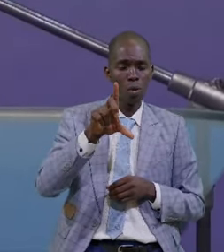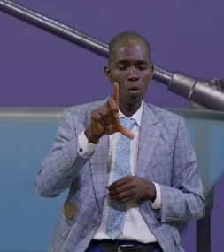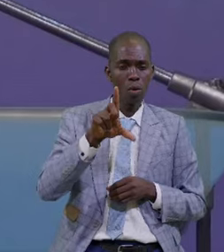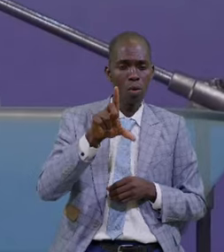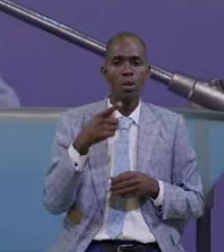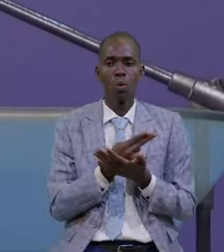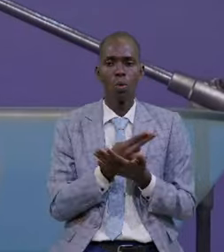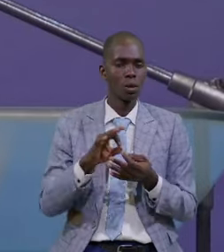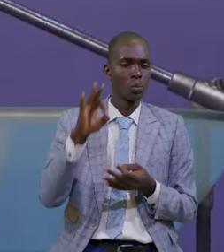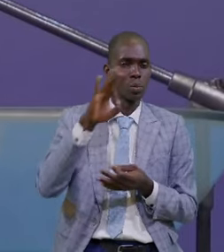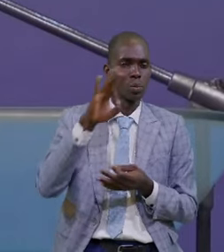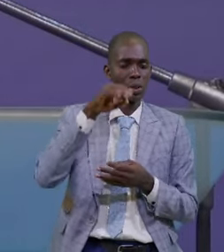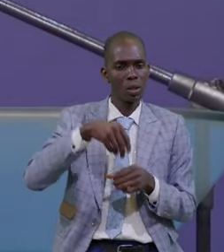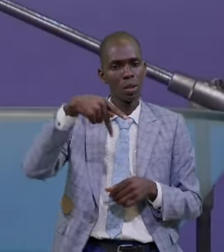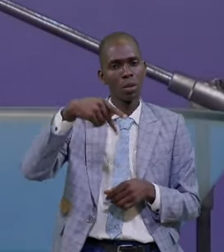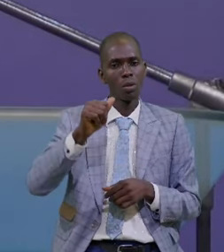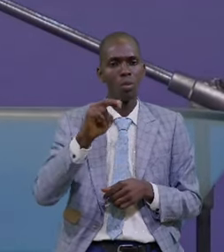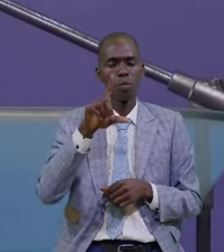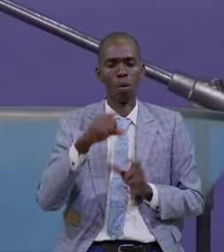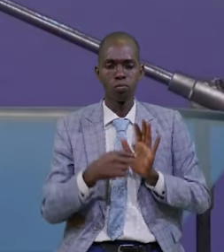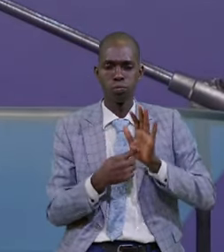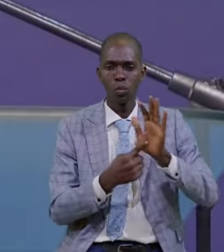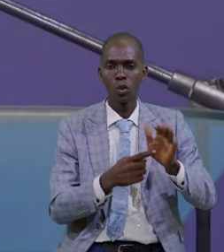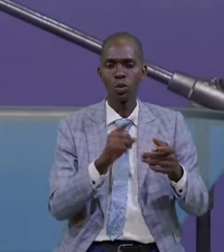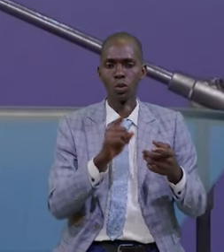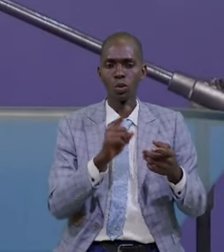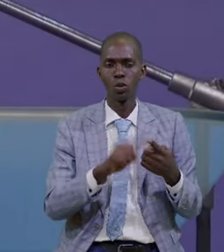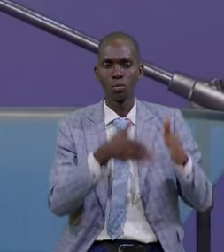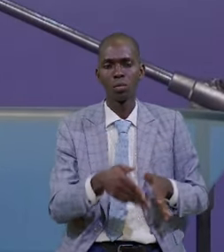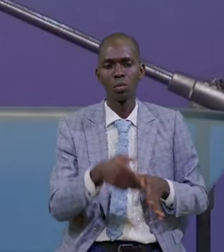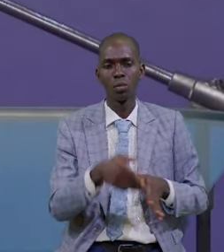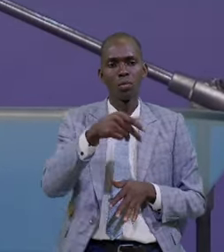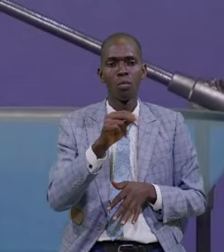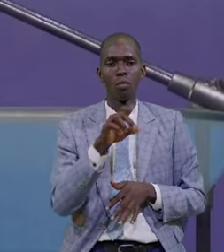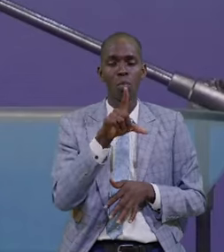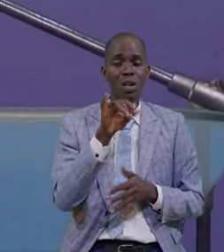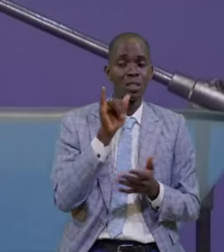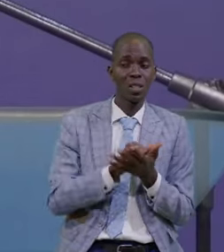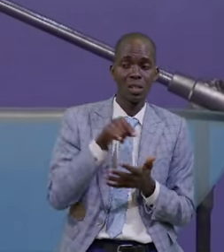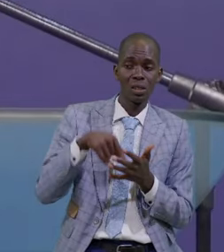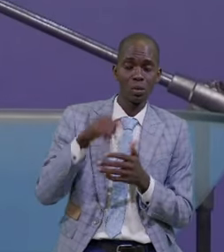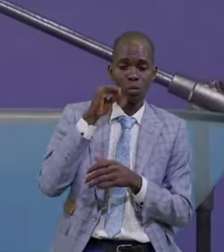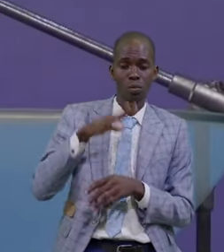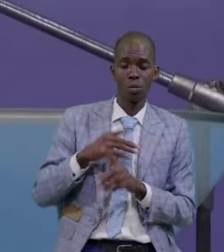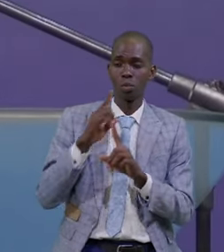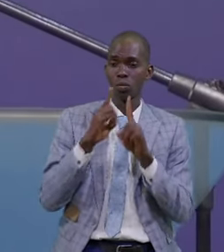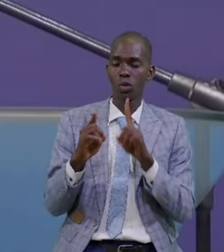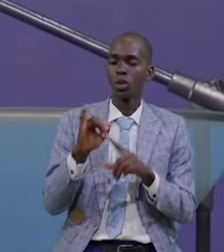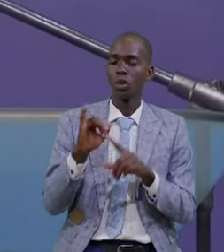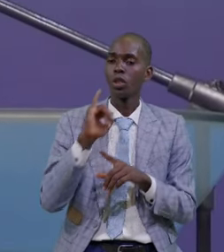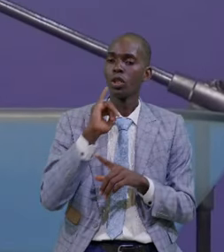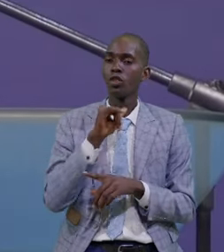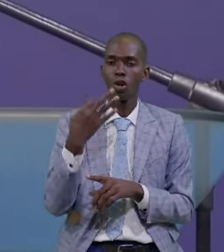discerning, revealed to him that this is not of God. You know, you'll